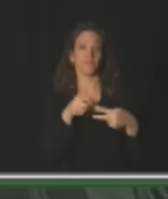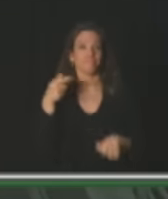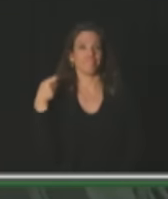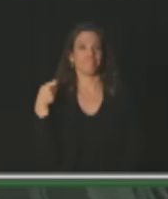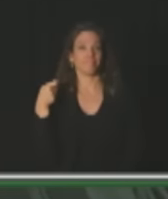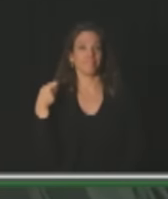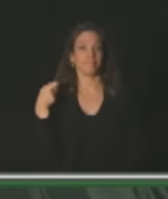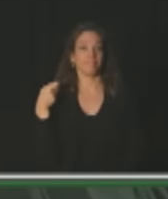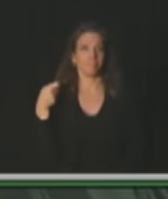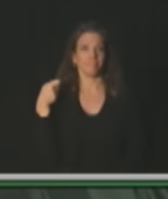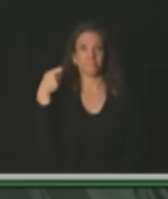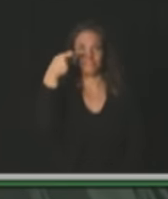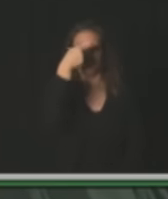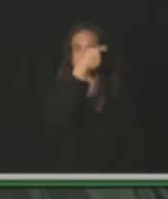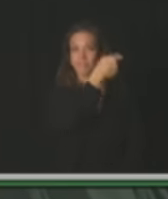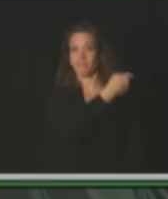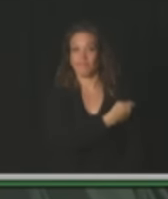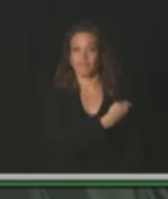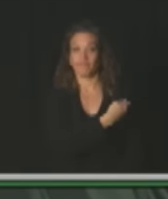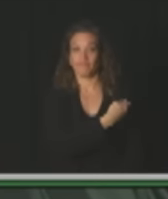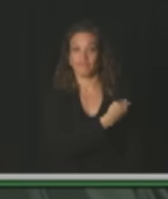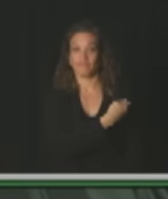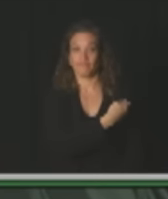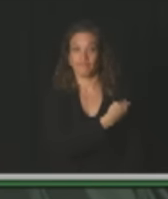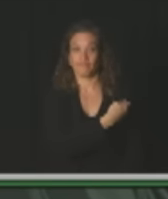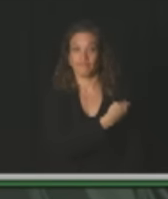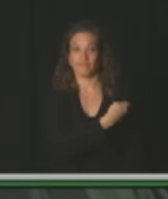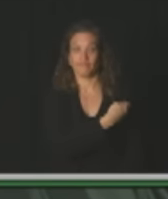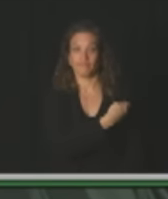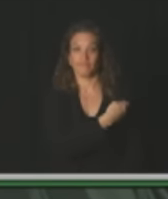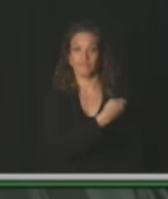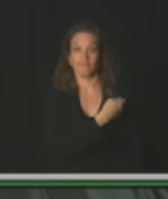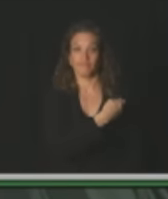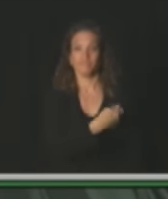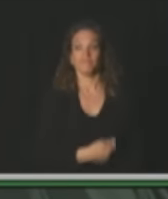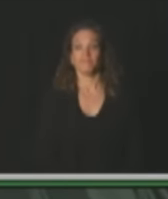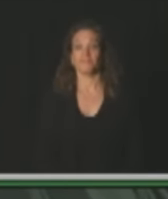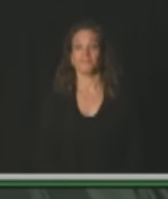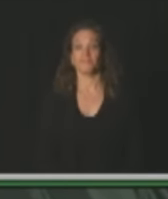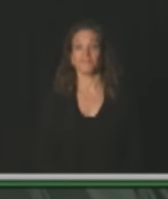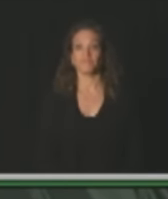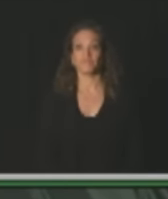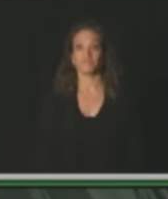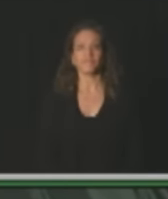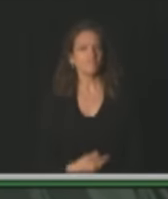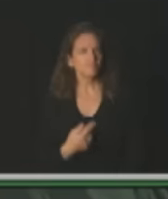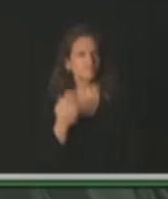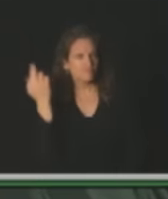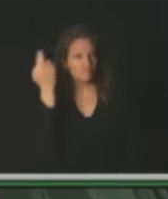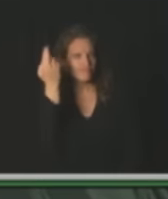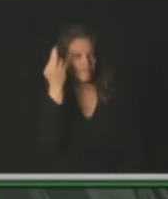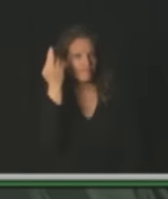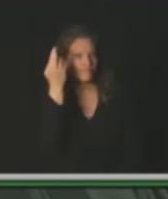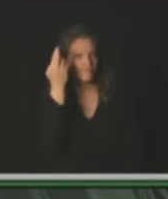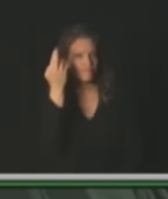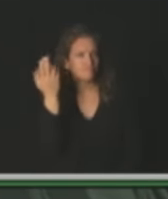the tassel from the right to the left. Why do you think we do